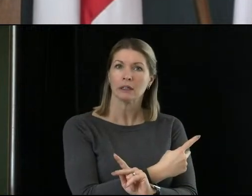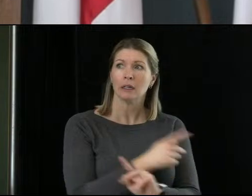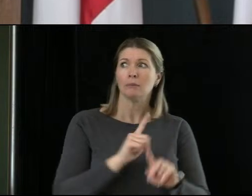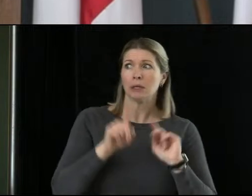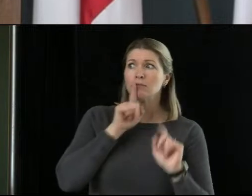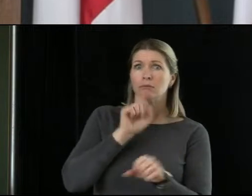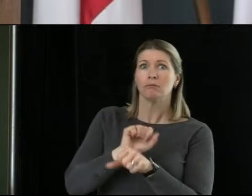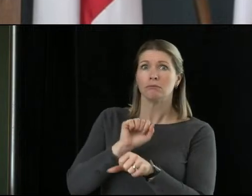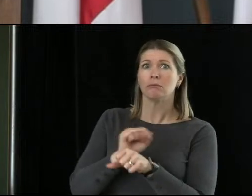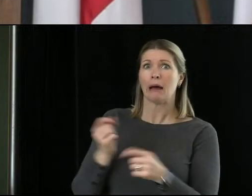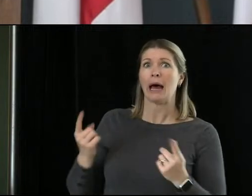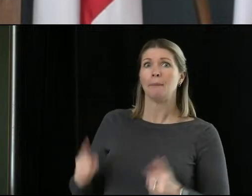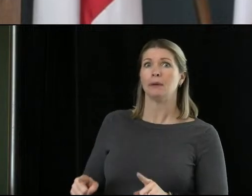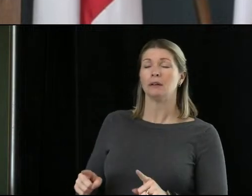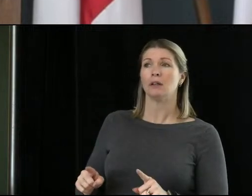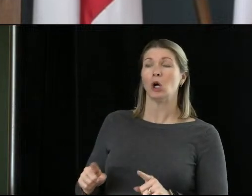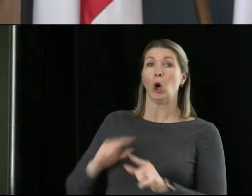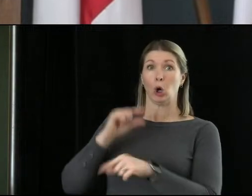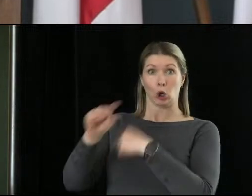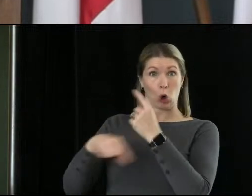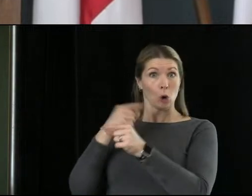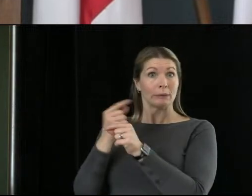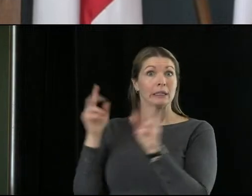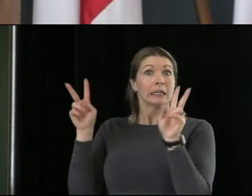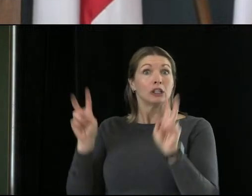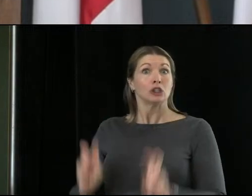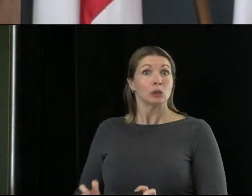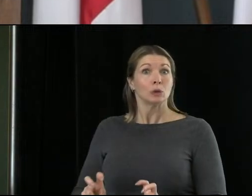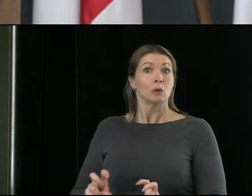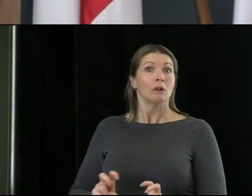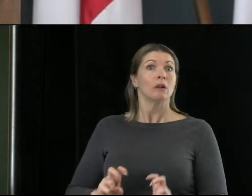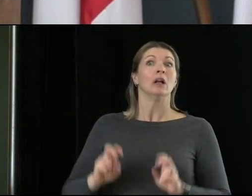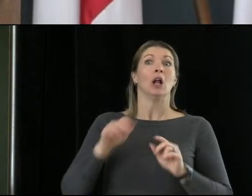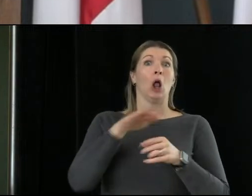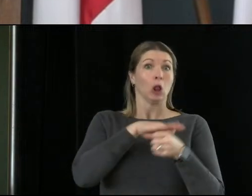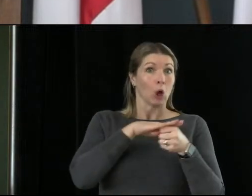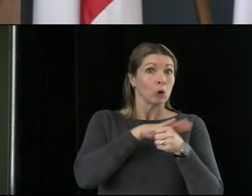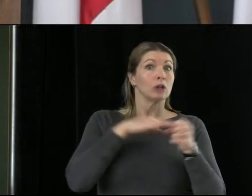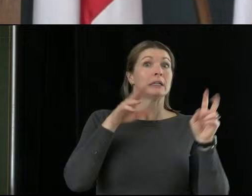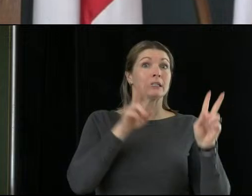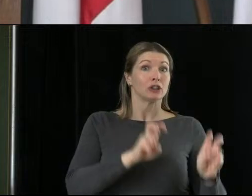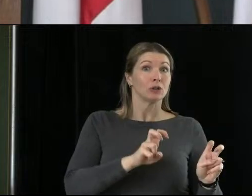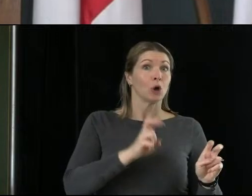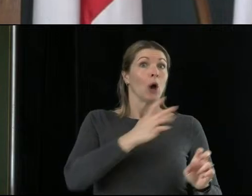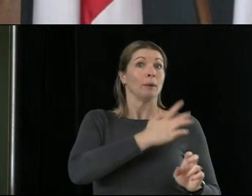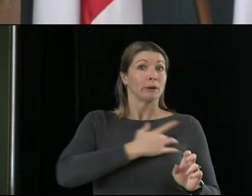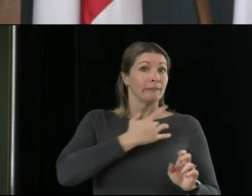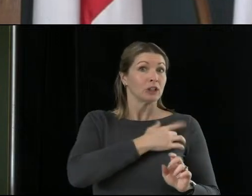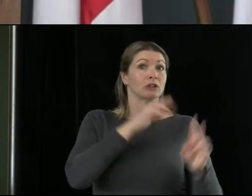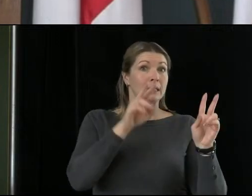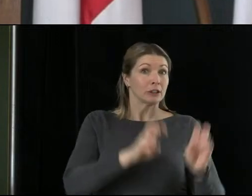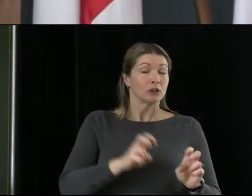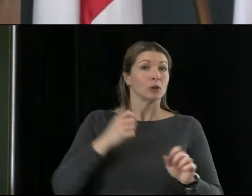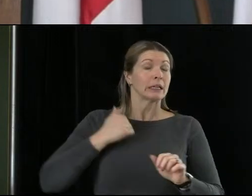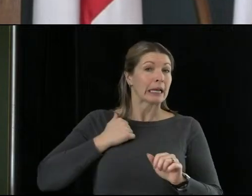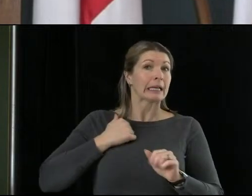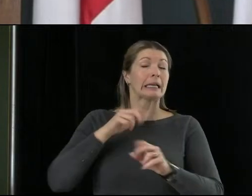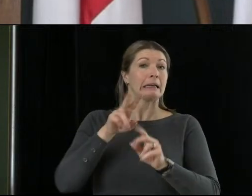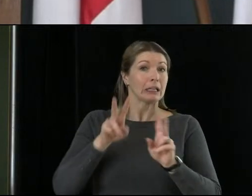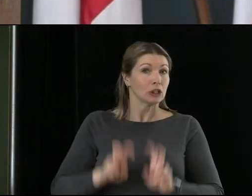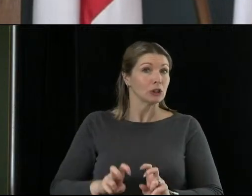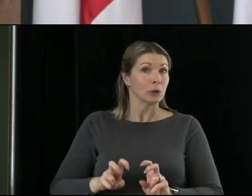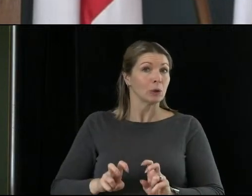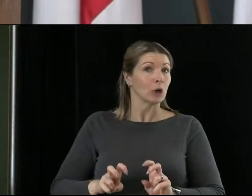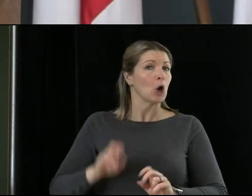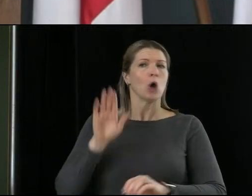a societal issue, not just a personal issue. No one is exempt from domestic